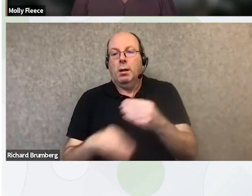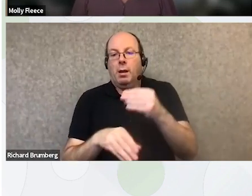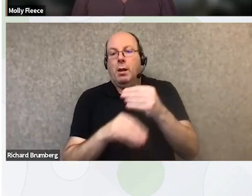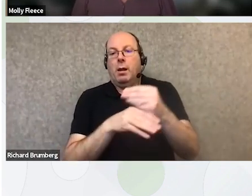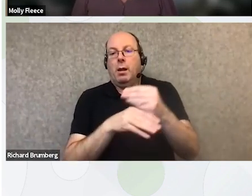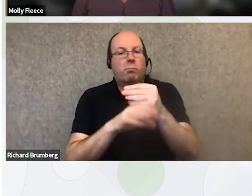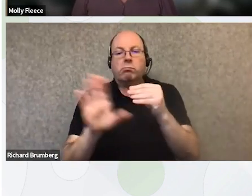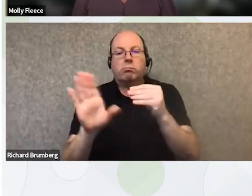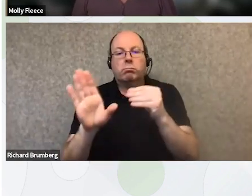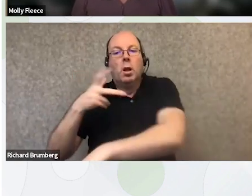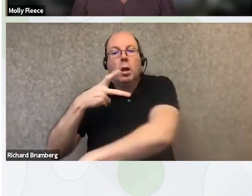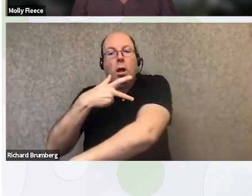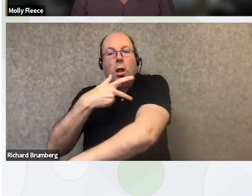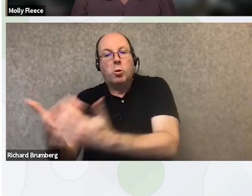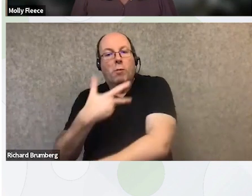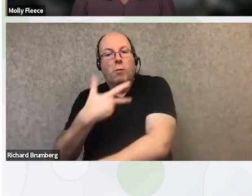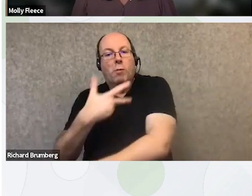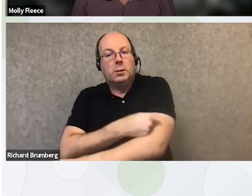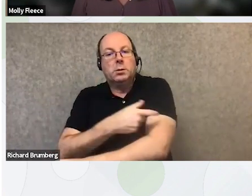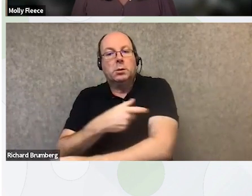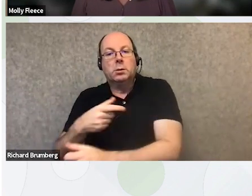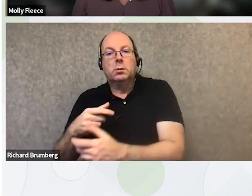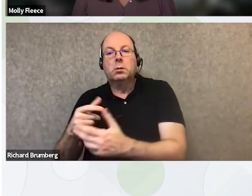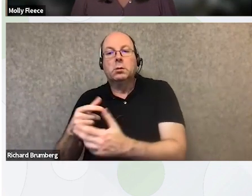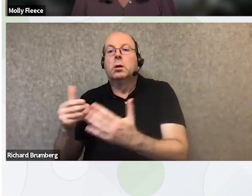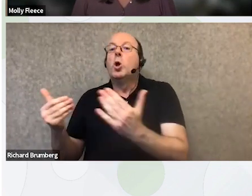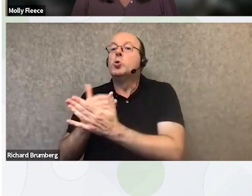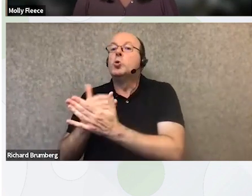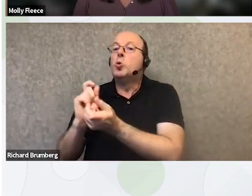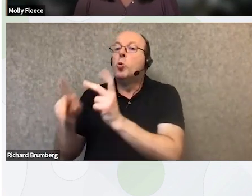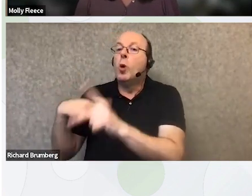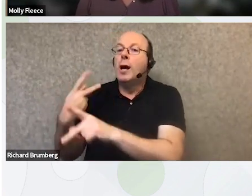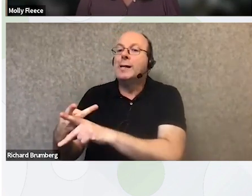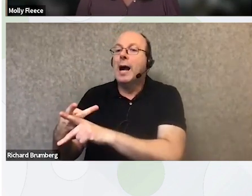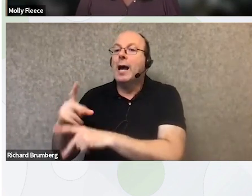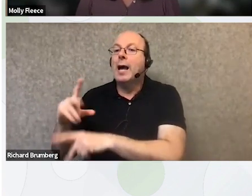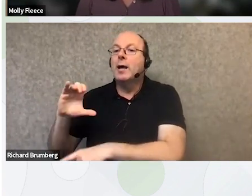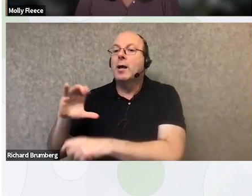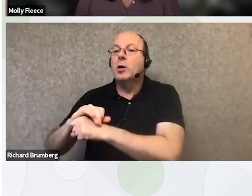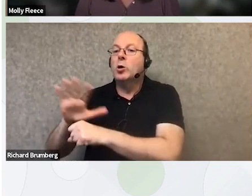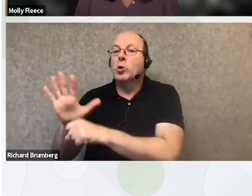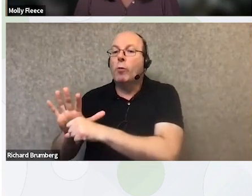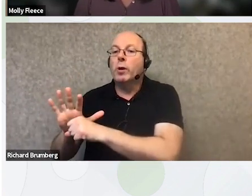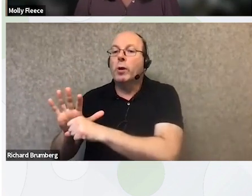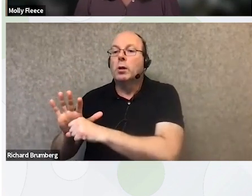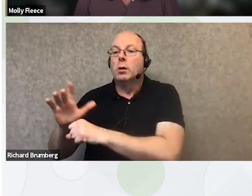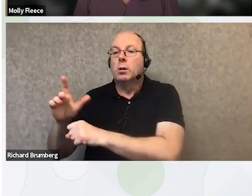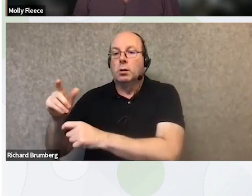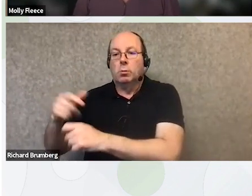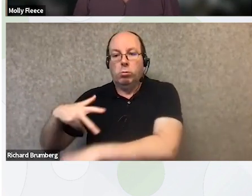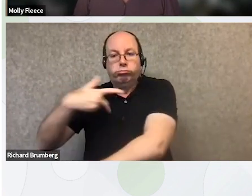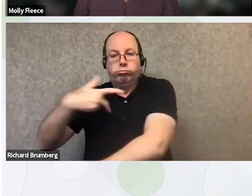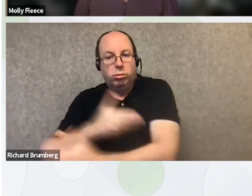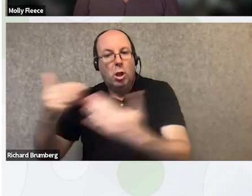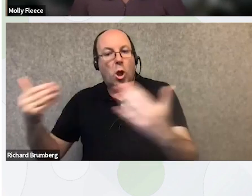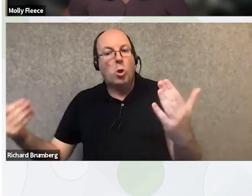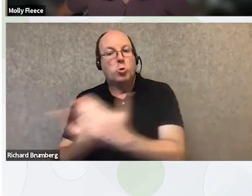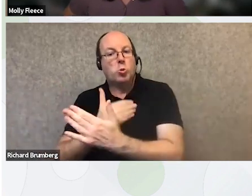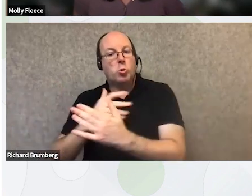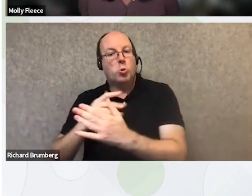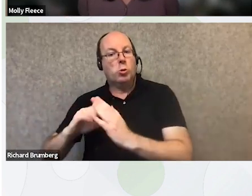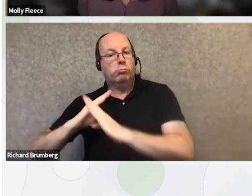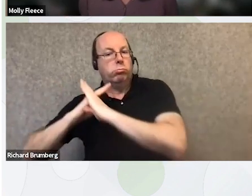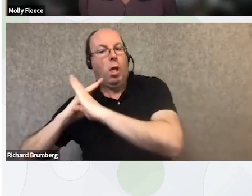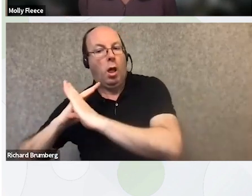expected to provide protection against circulating variants, helping to build a truly new response to those variants. So here we